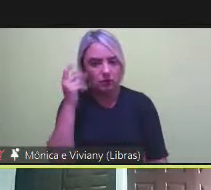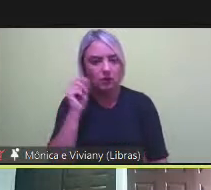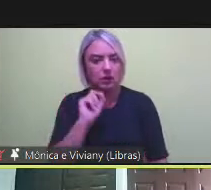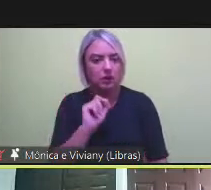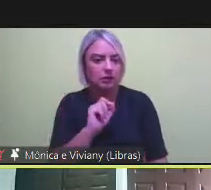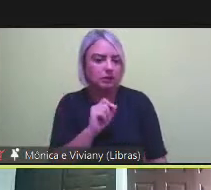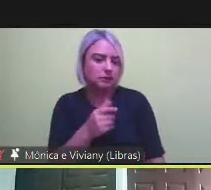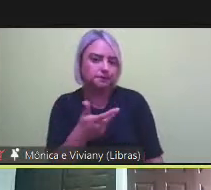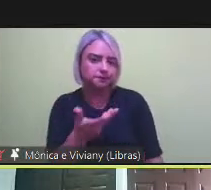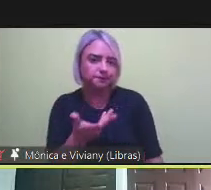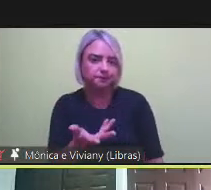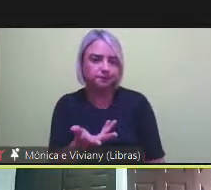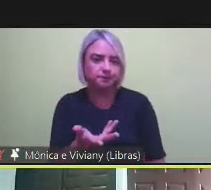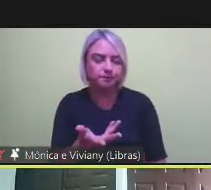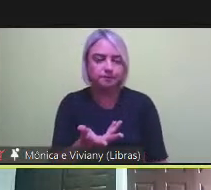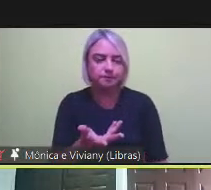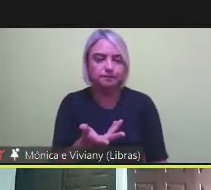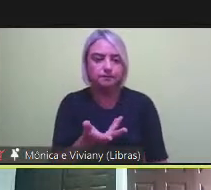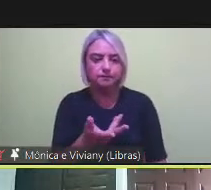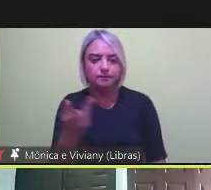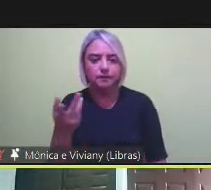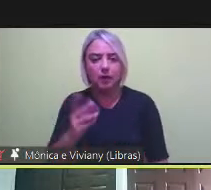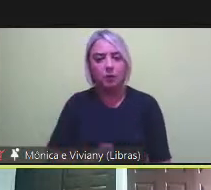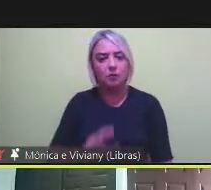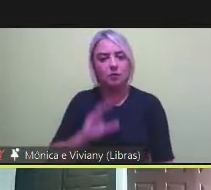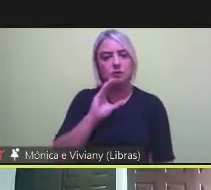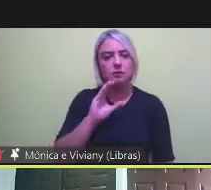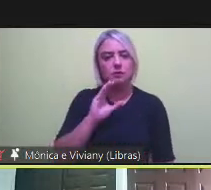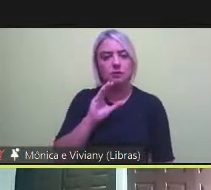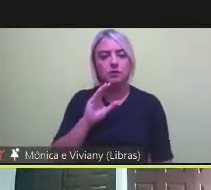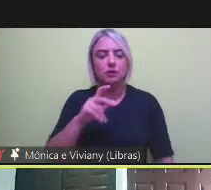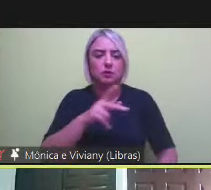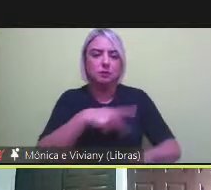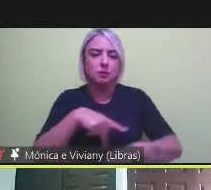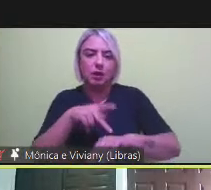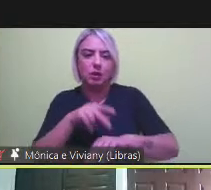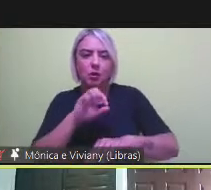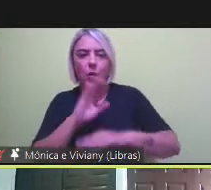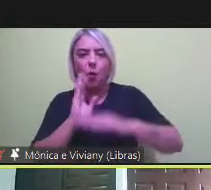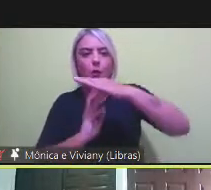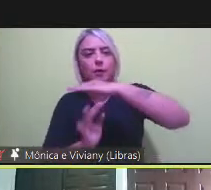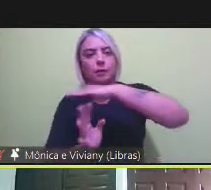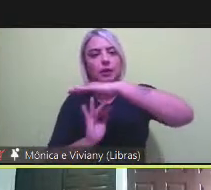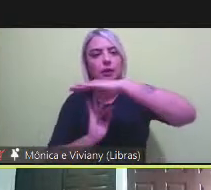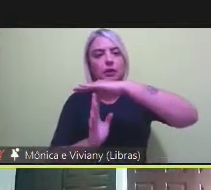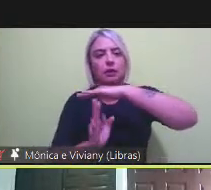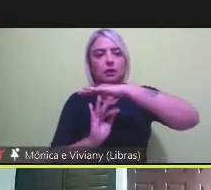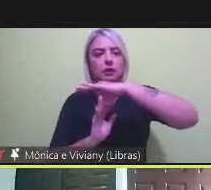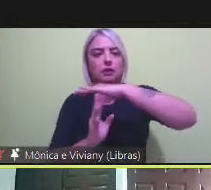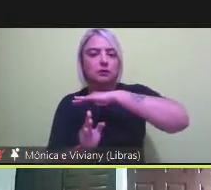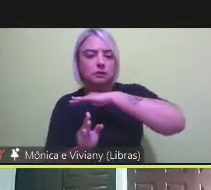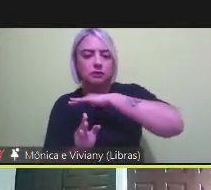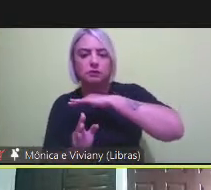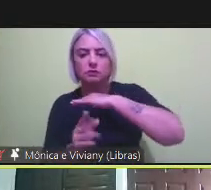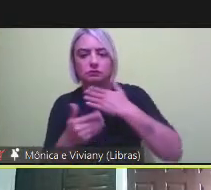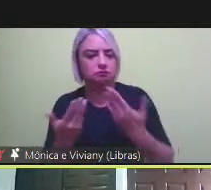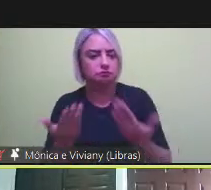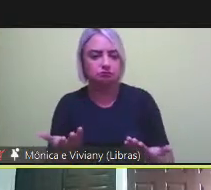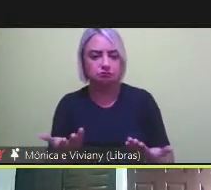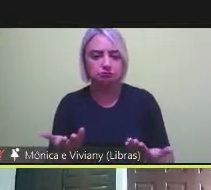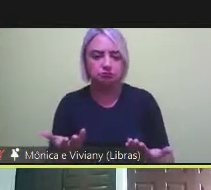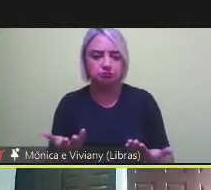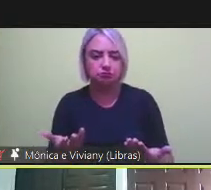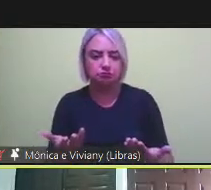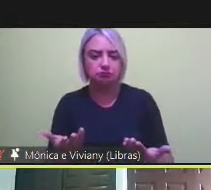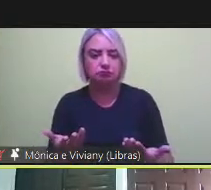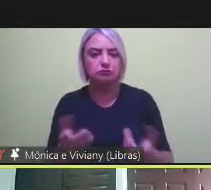and Tobago, or if you are migrant, the policy holds the same. Everyone is entitled to